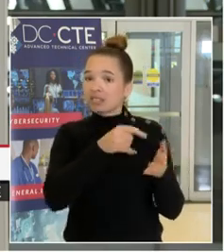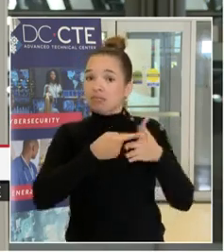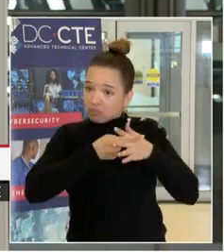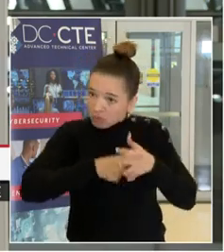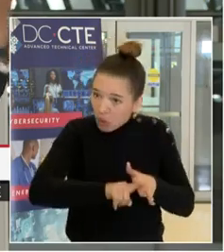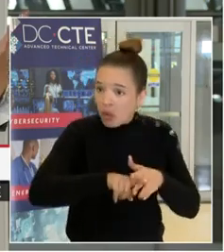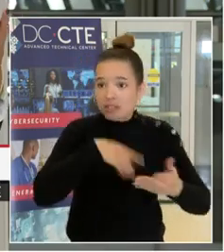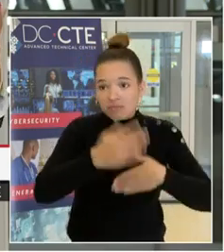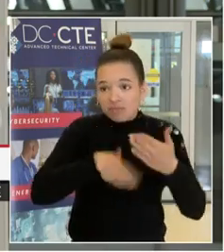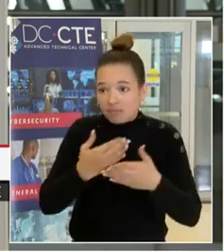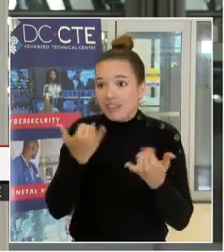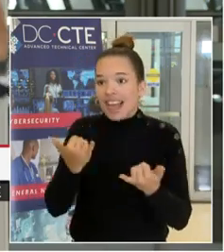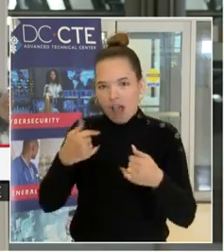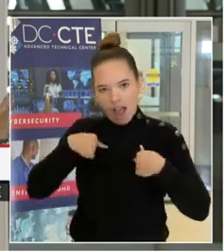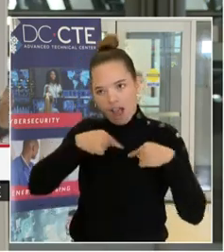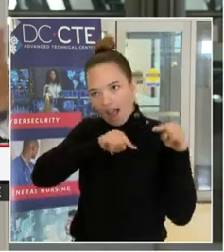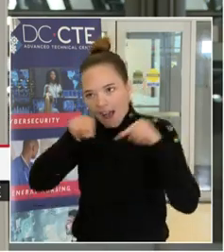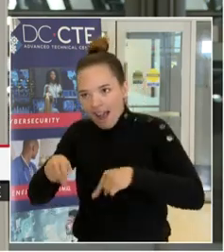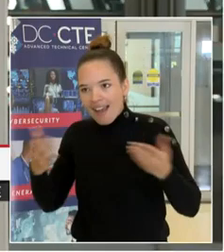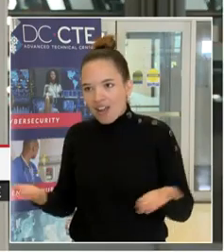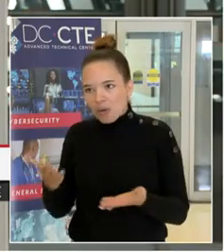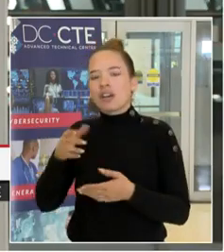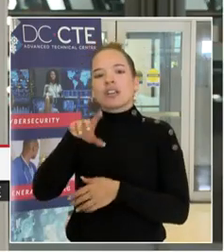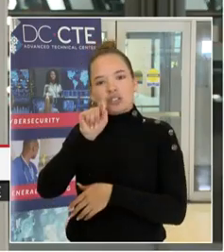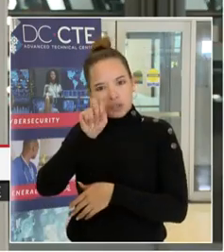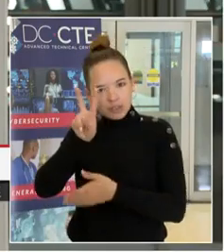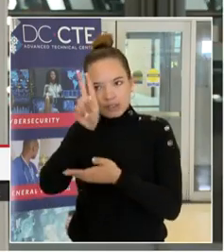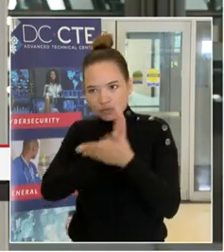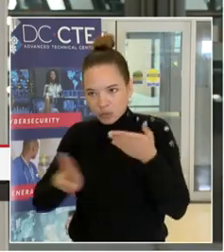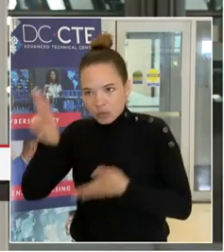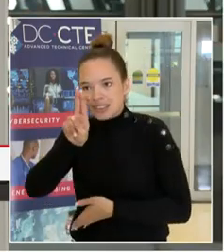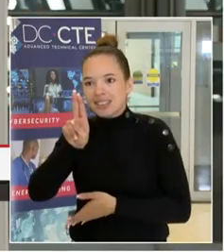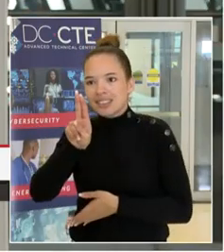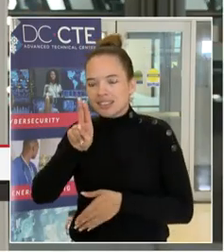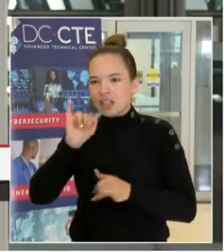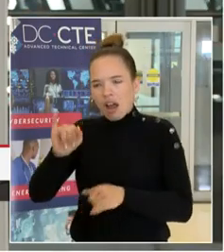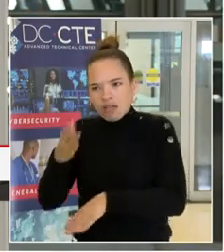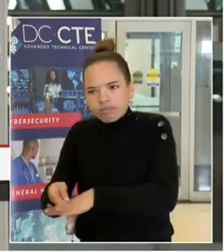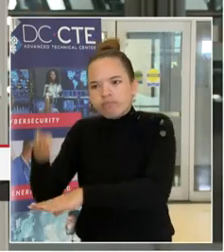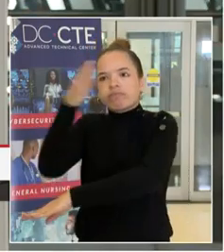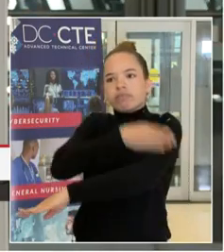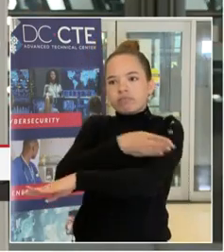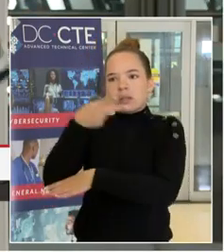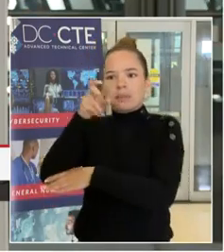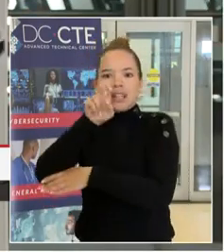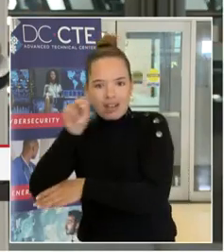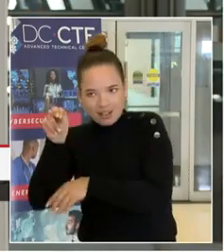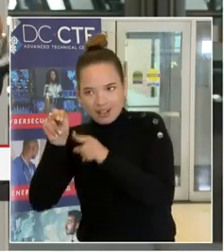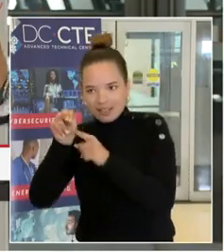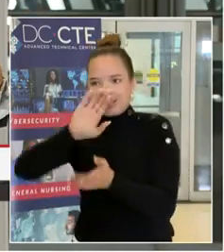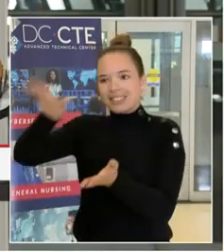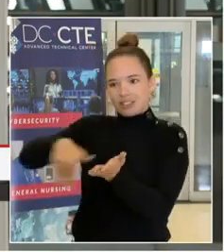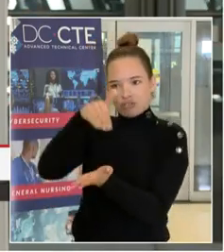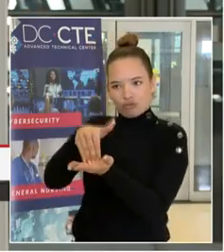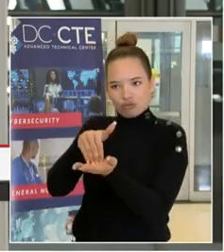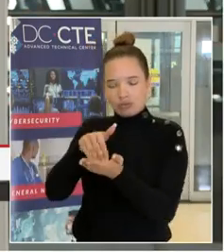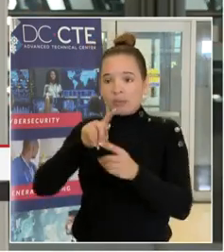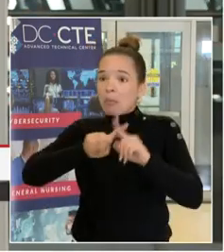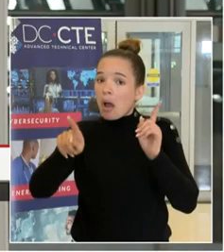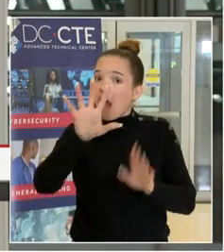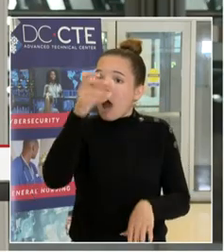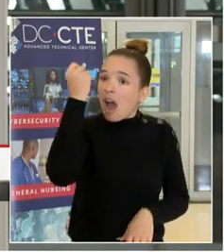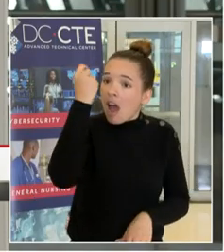Center. Now we need resources to build out the Penn Center. But we promise you our students are a reflection of every single investment we're